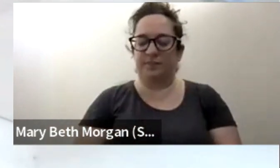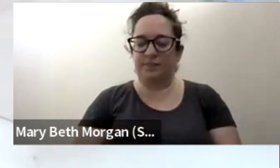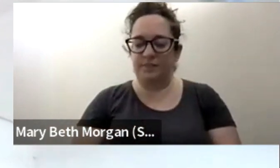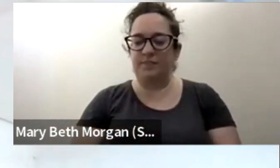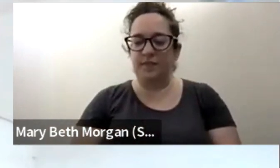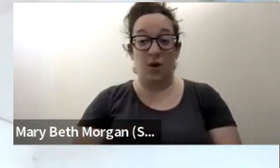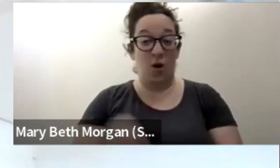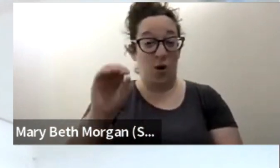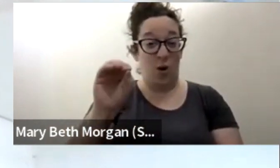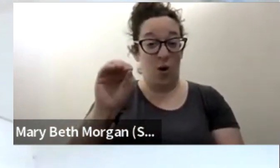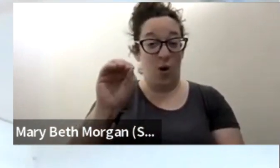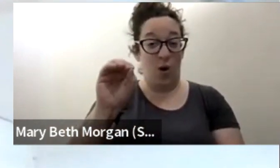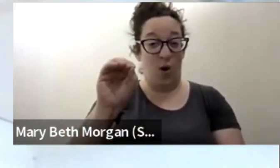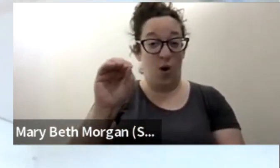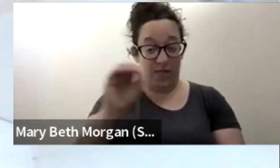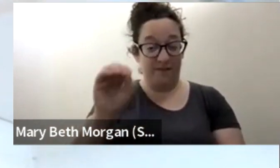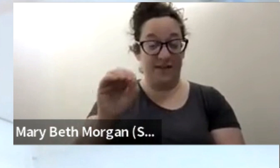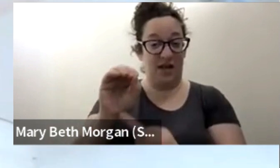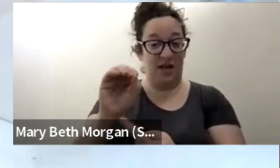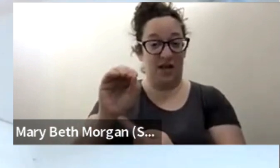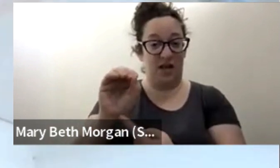you have is, as Olivia